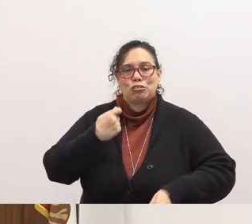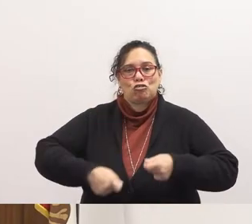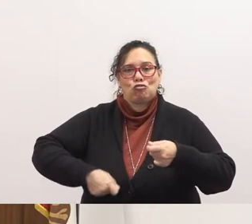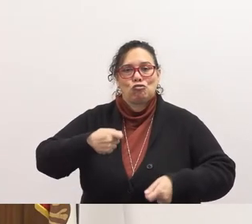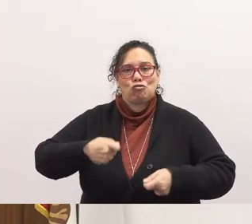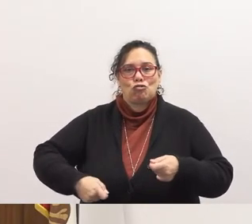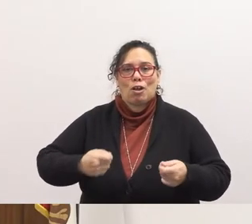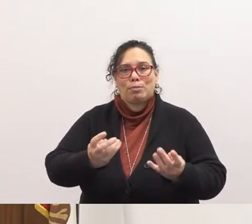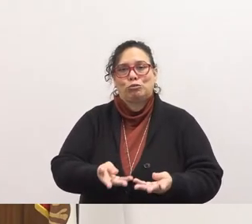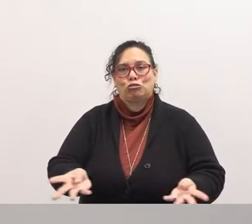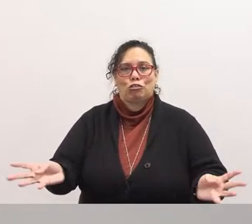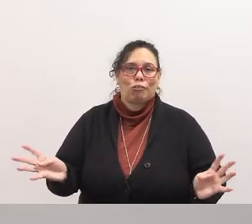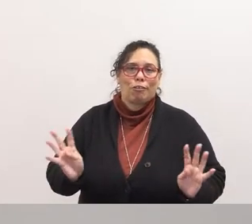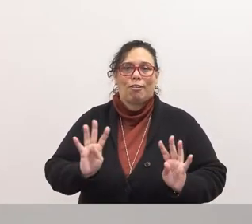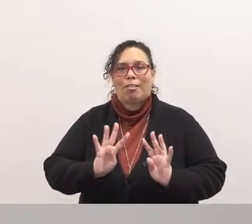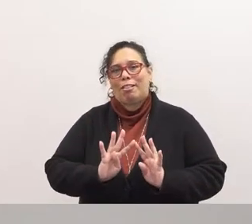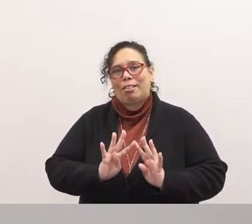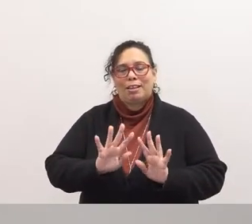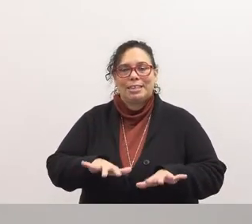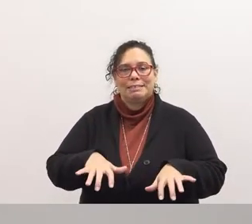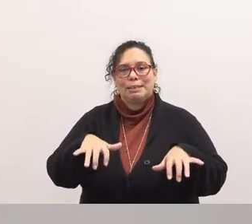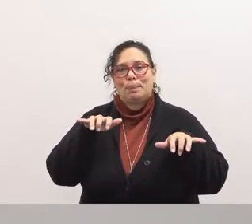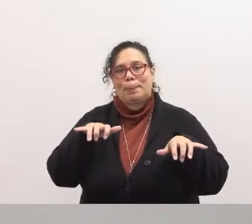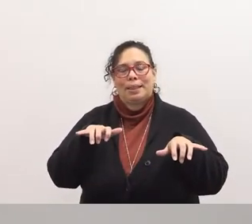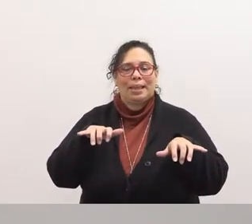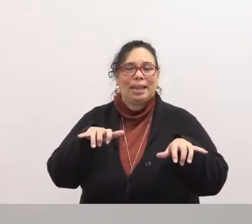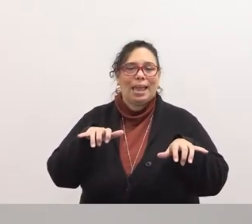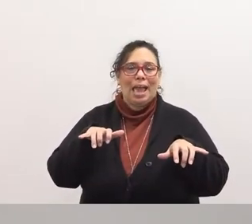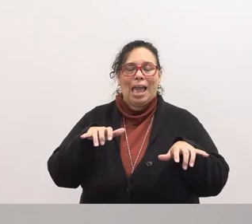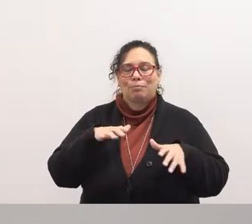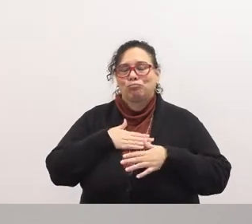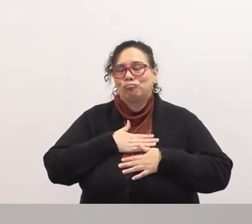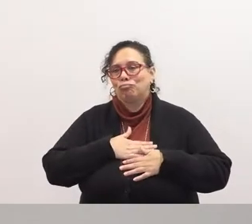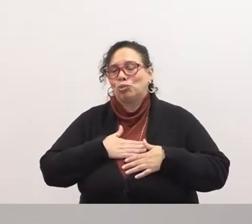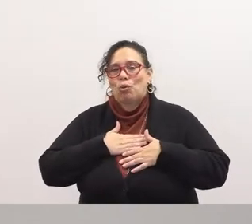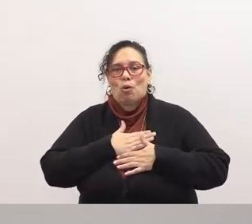circle assembly. I thoroughly enjoy participating